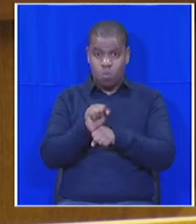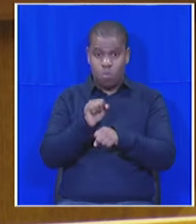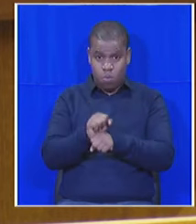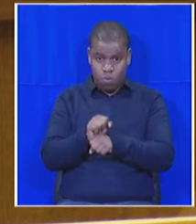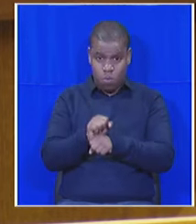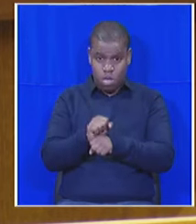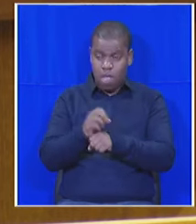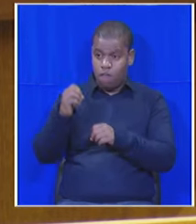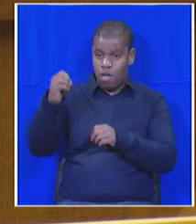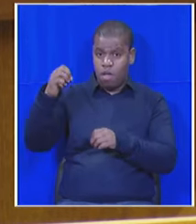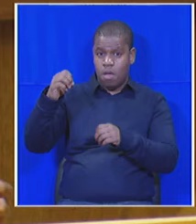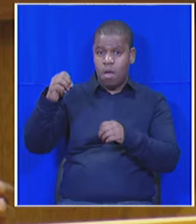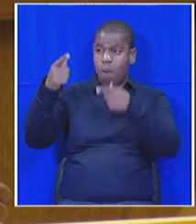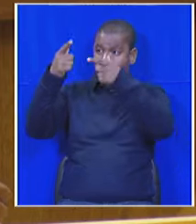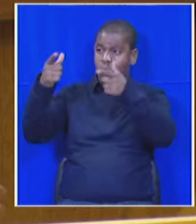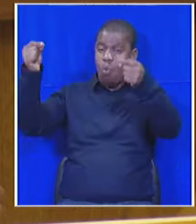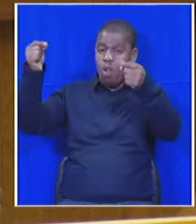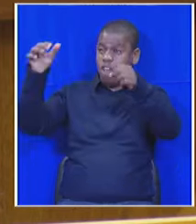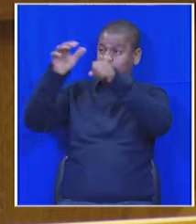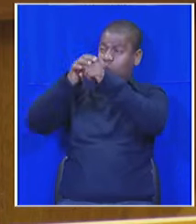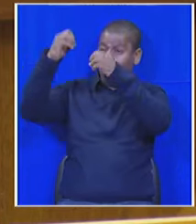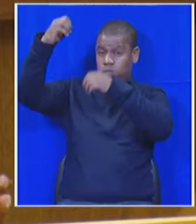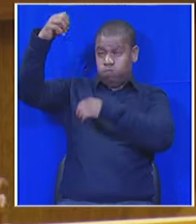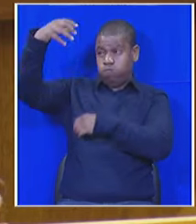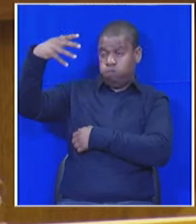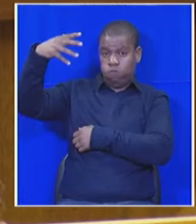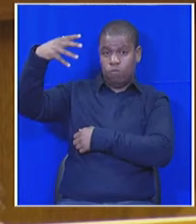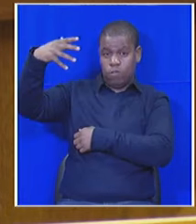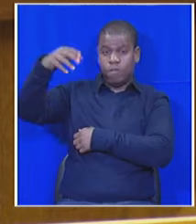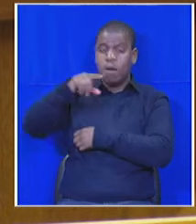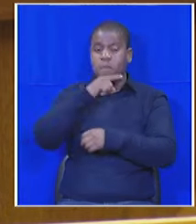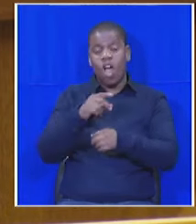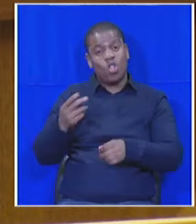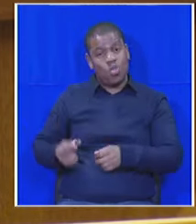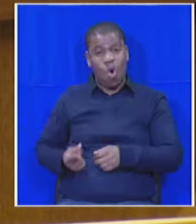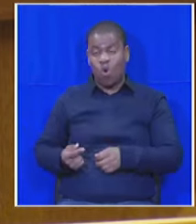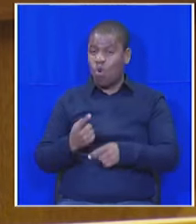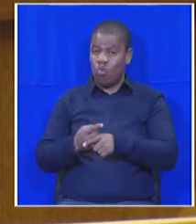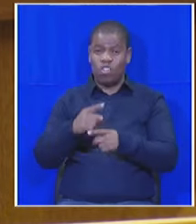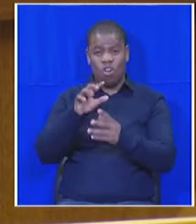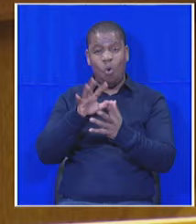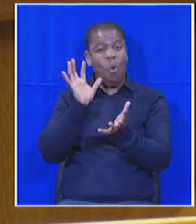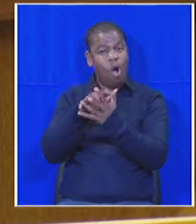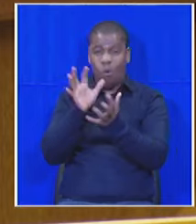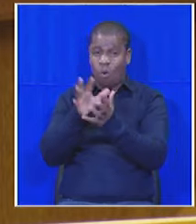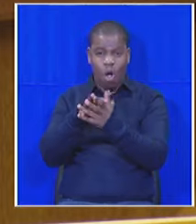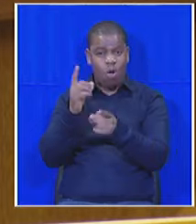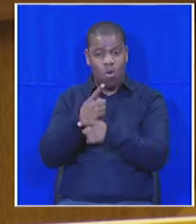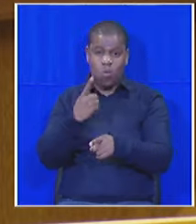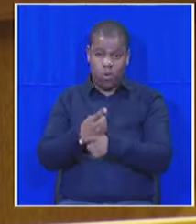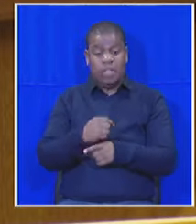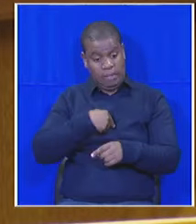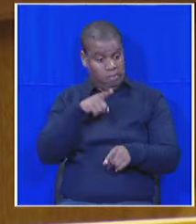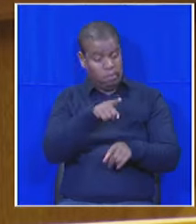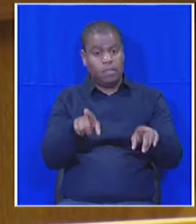at the moon, but the moon neither loses its light nor moves a bit from its place. What we need to